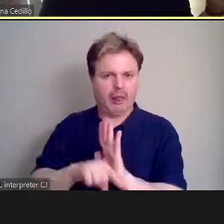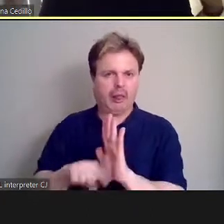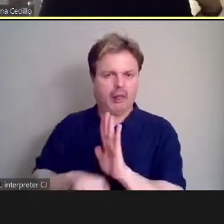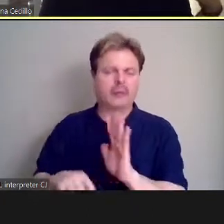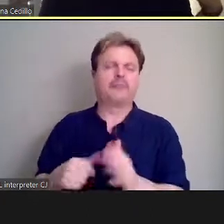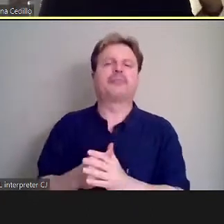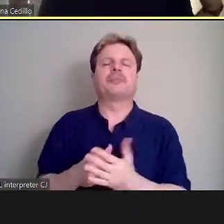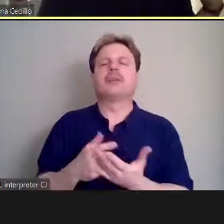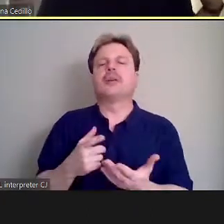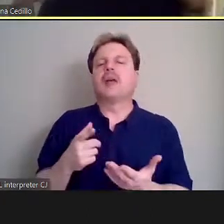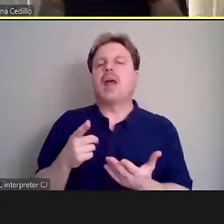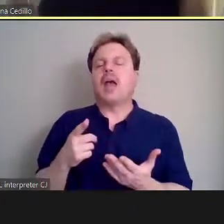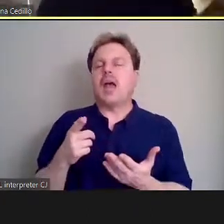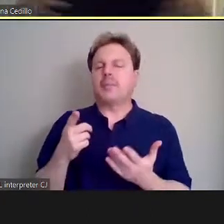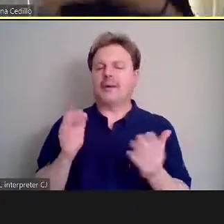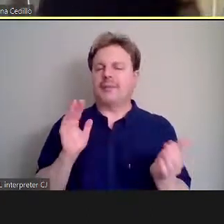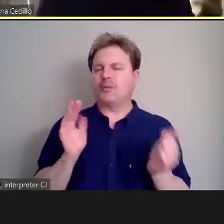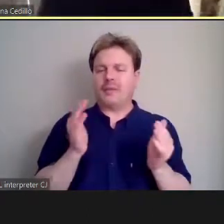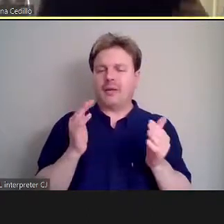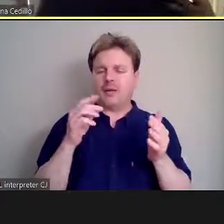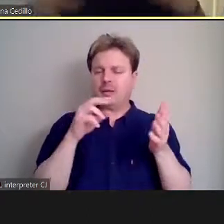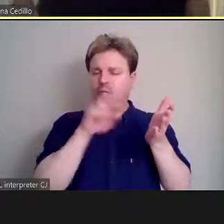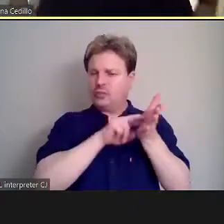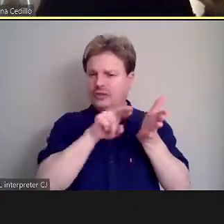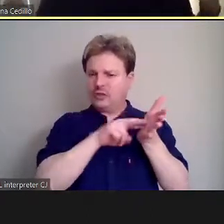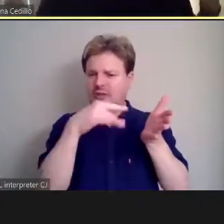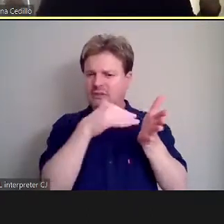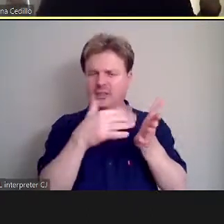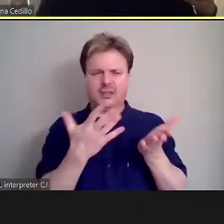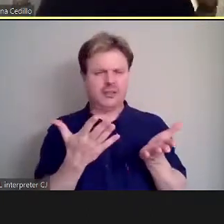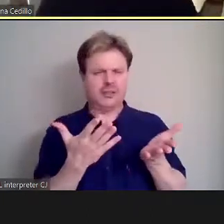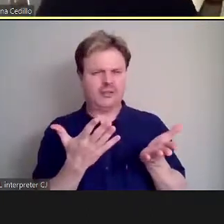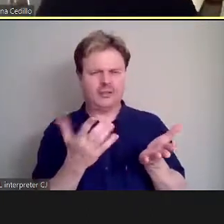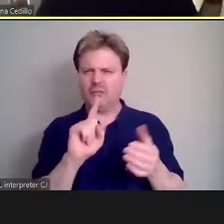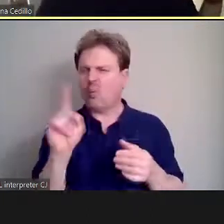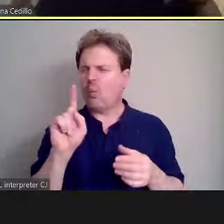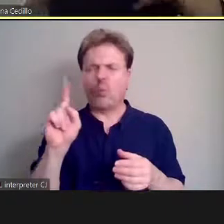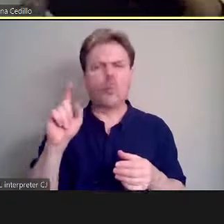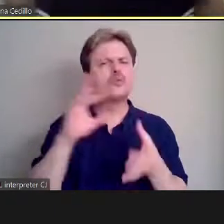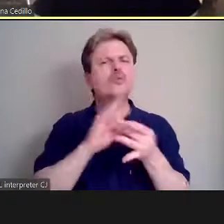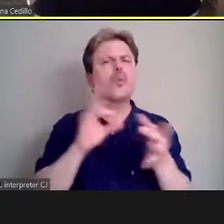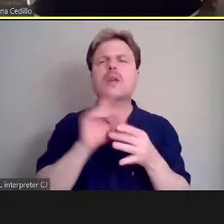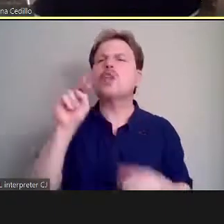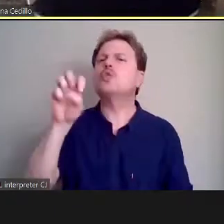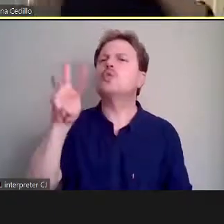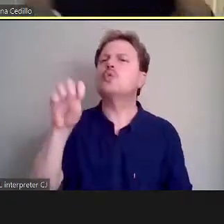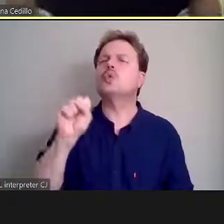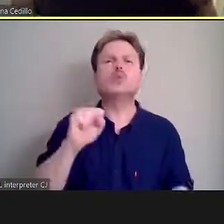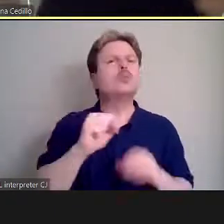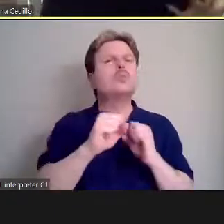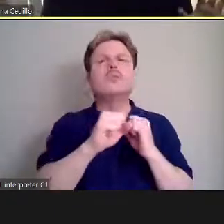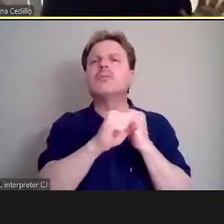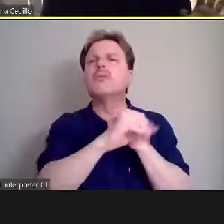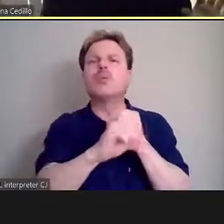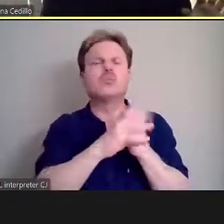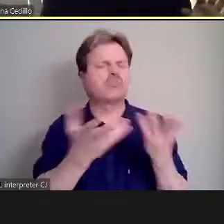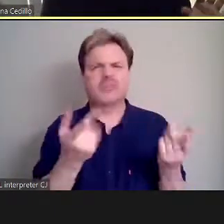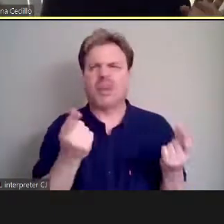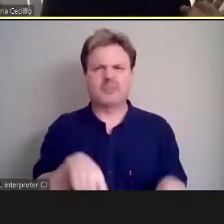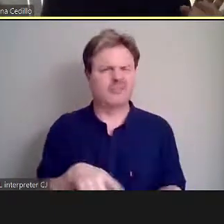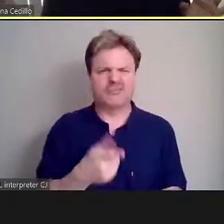the research, there were no stories in the news about any of these things